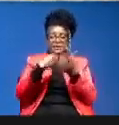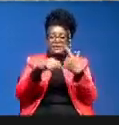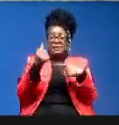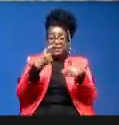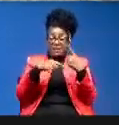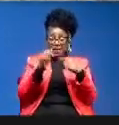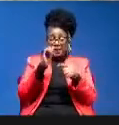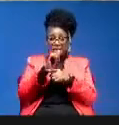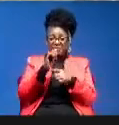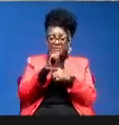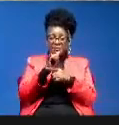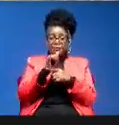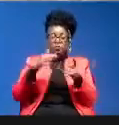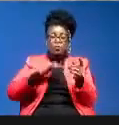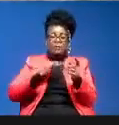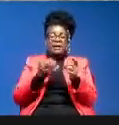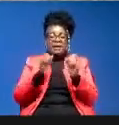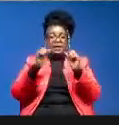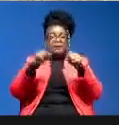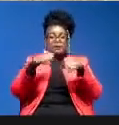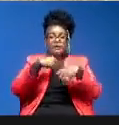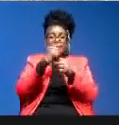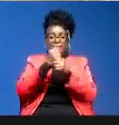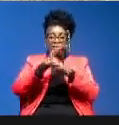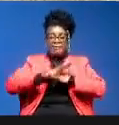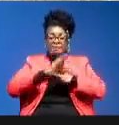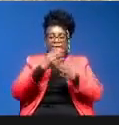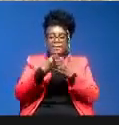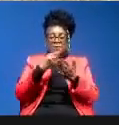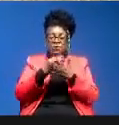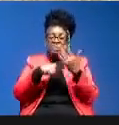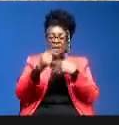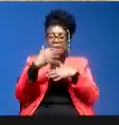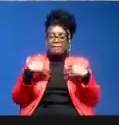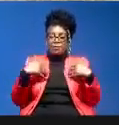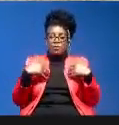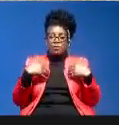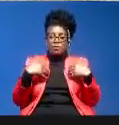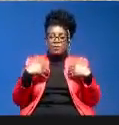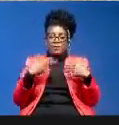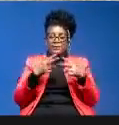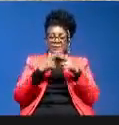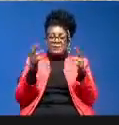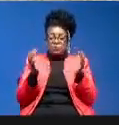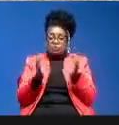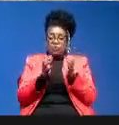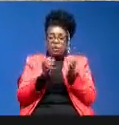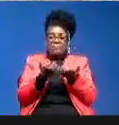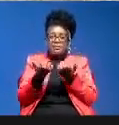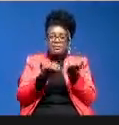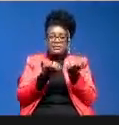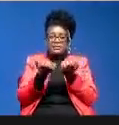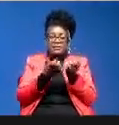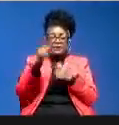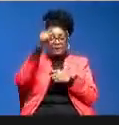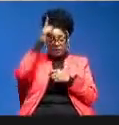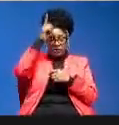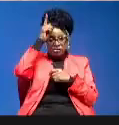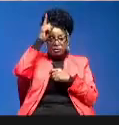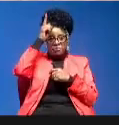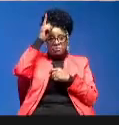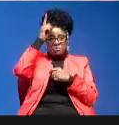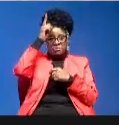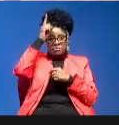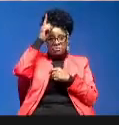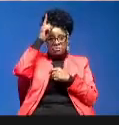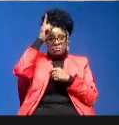seeds, the women are able to make enough money to buy livestock and start small businesses in the village.